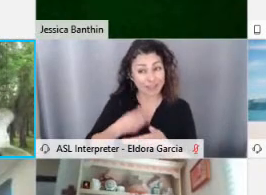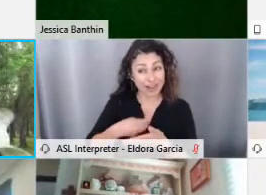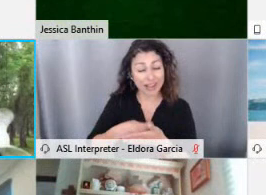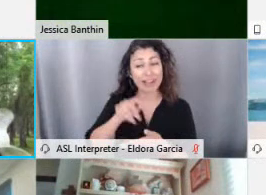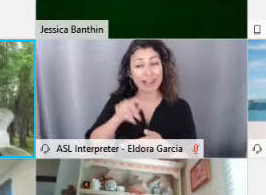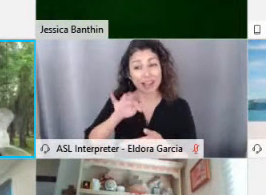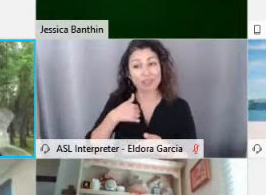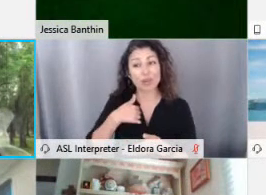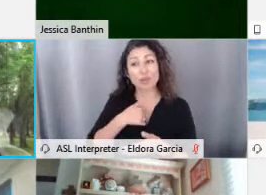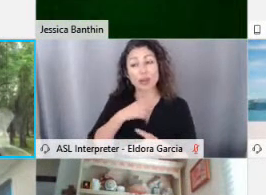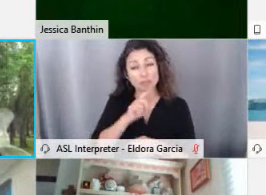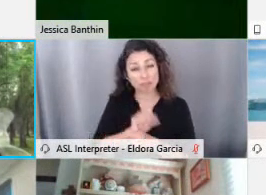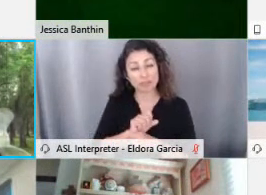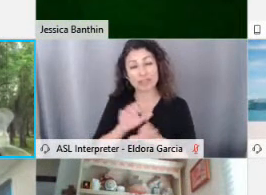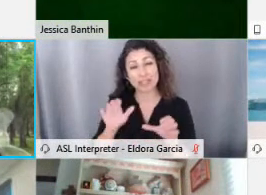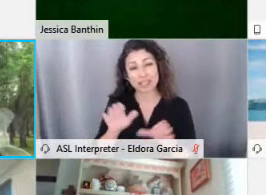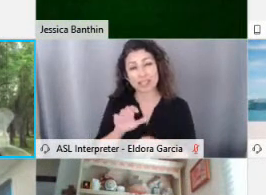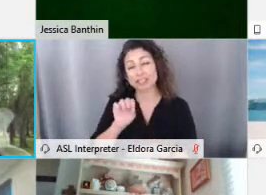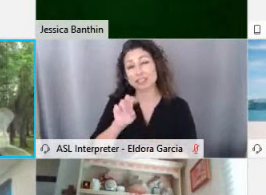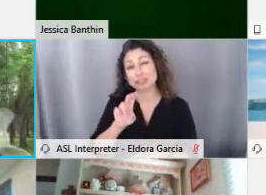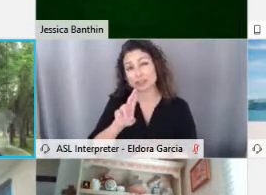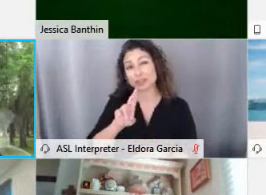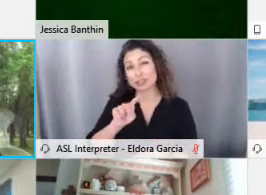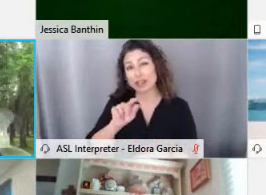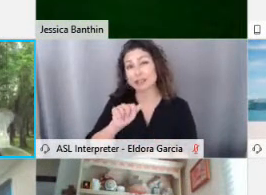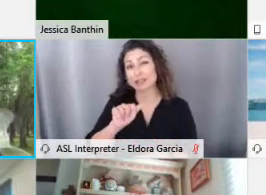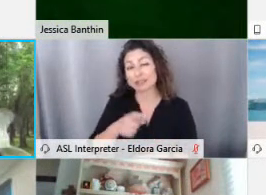source if we did the surtax.